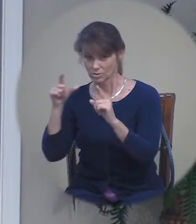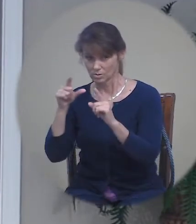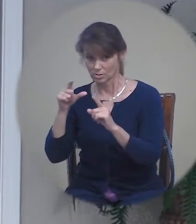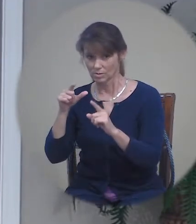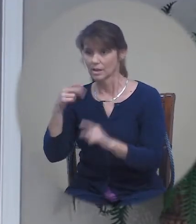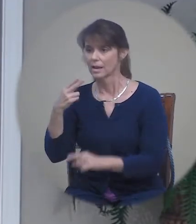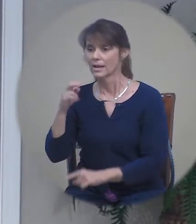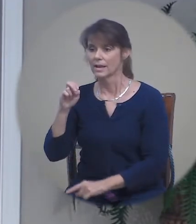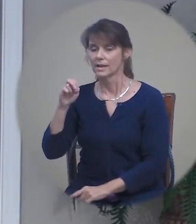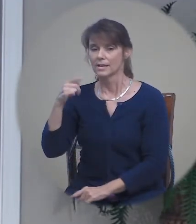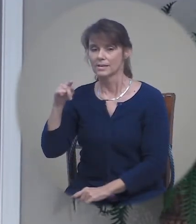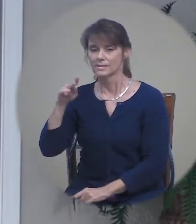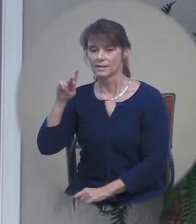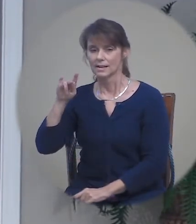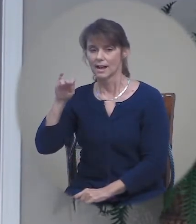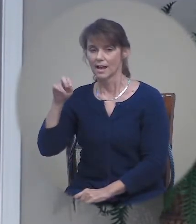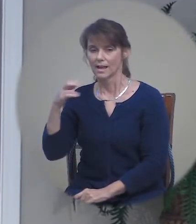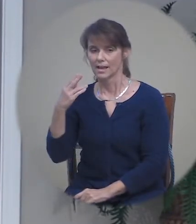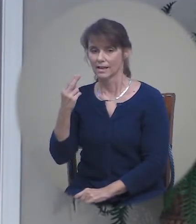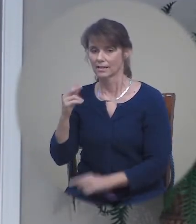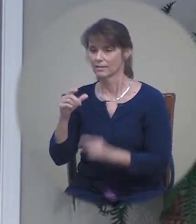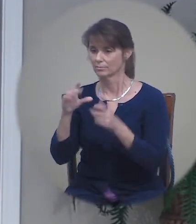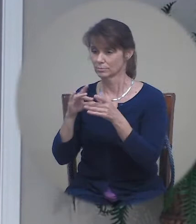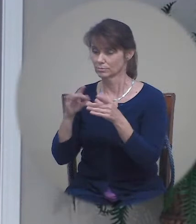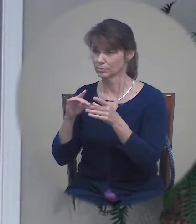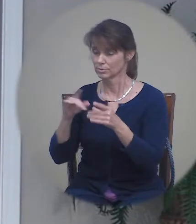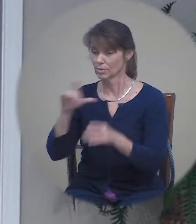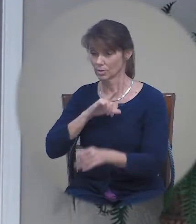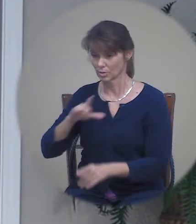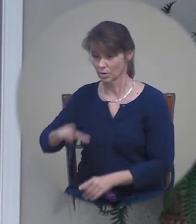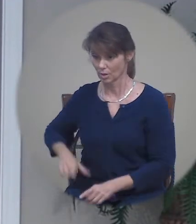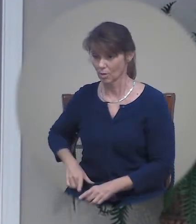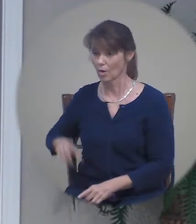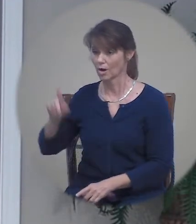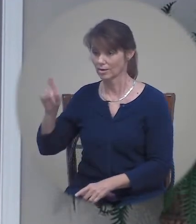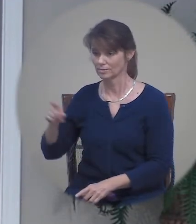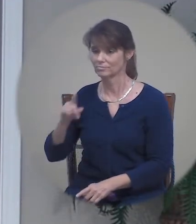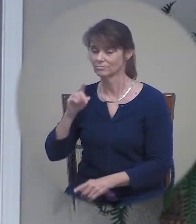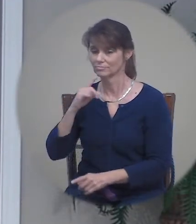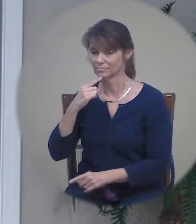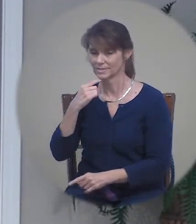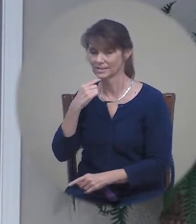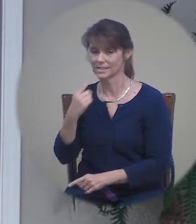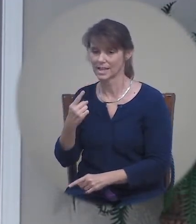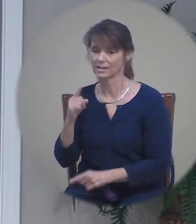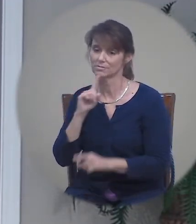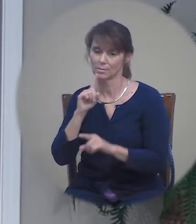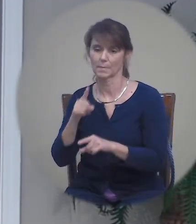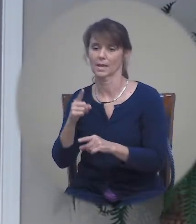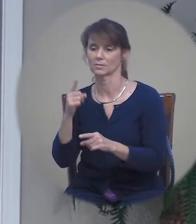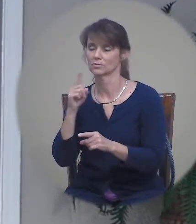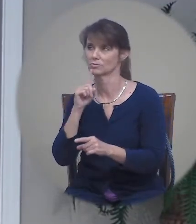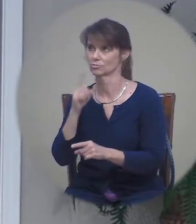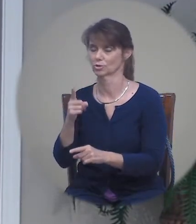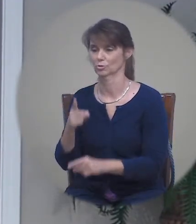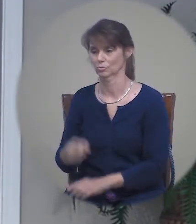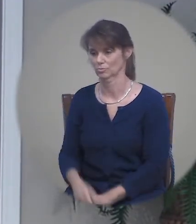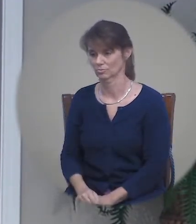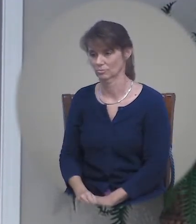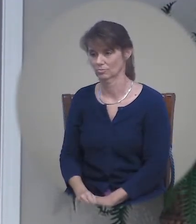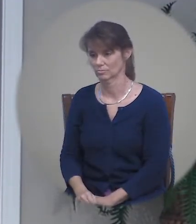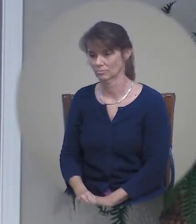same way. thy will be done. Yeah. So I want to leave us with one application, and it goes back to the very